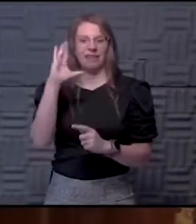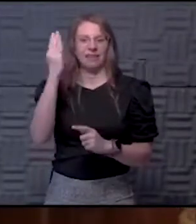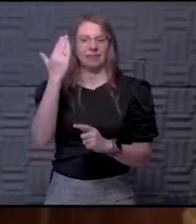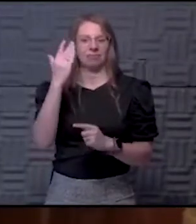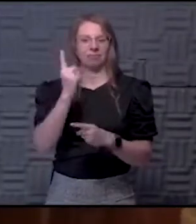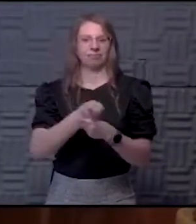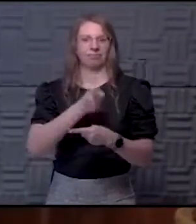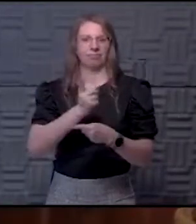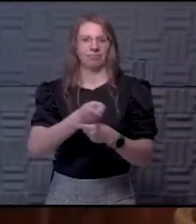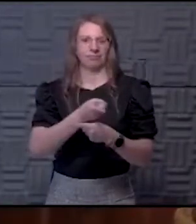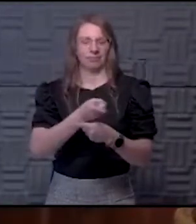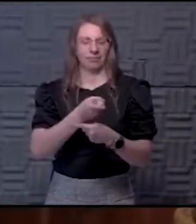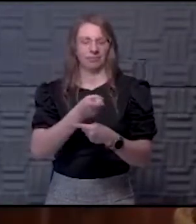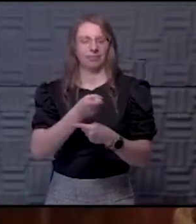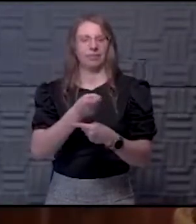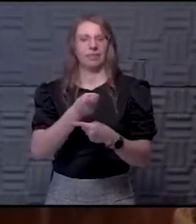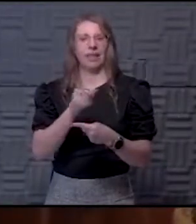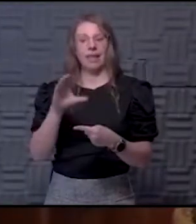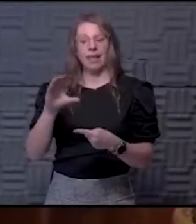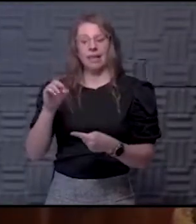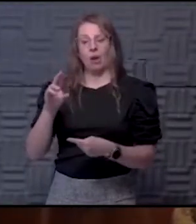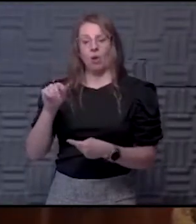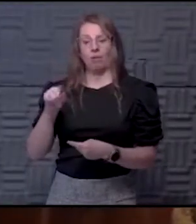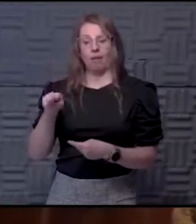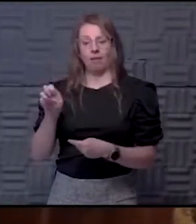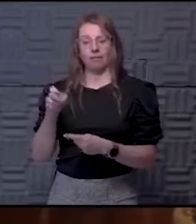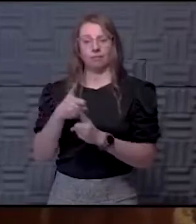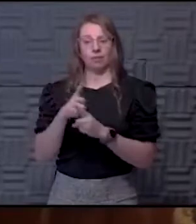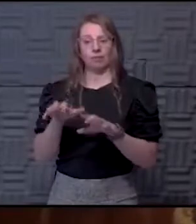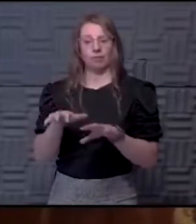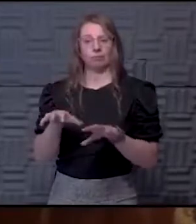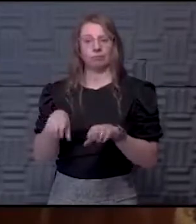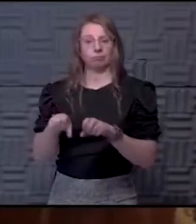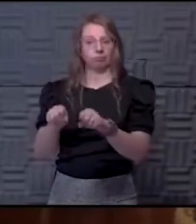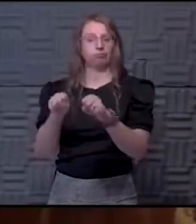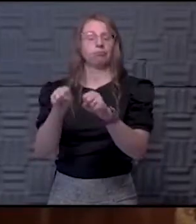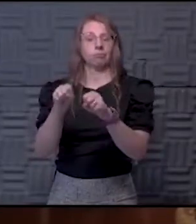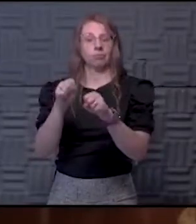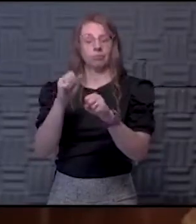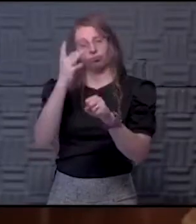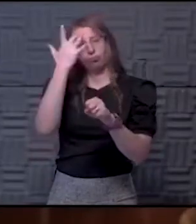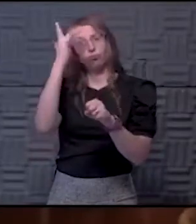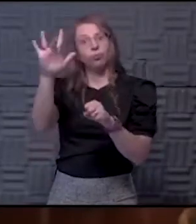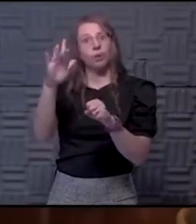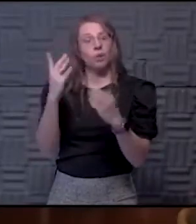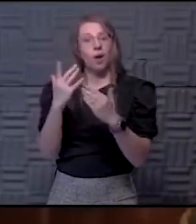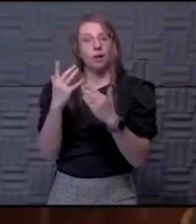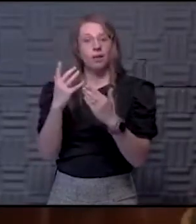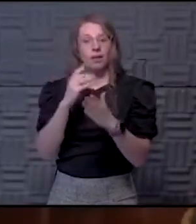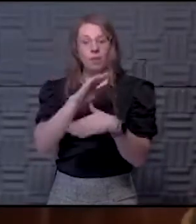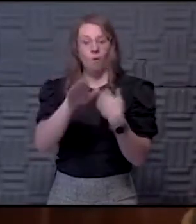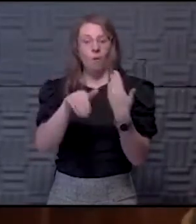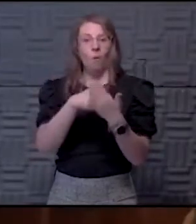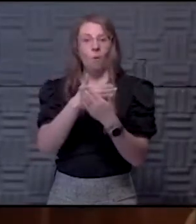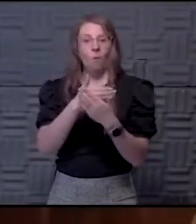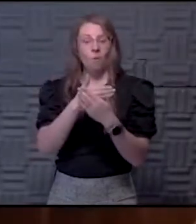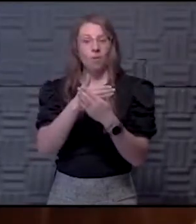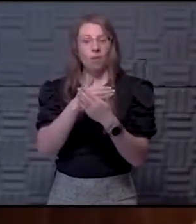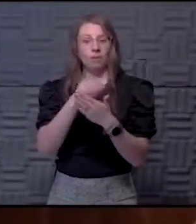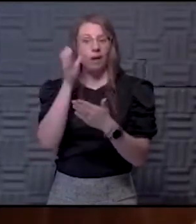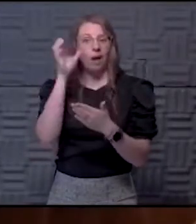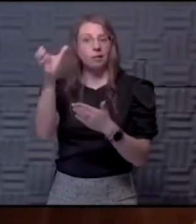And one of the things that Caroline has done that I think has really been brilliant is to bring the whole concept